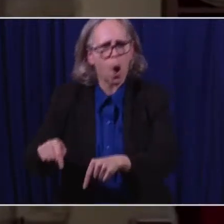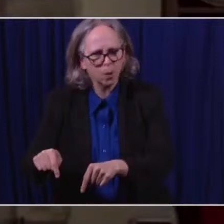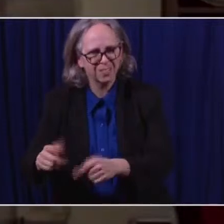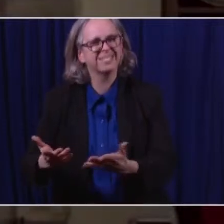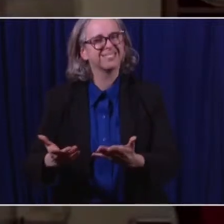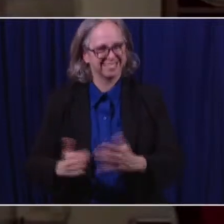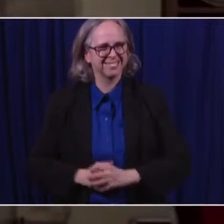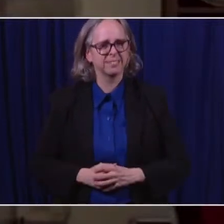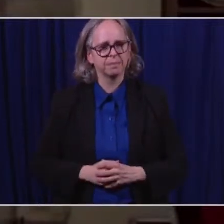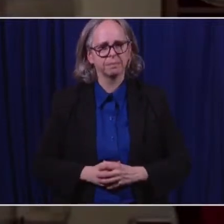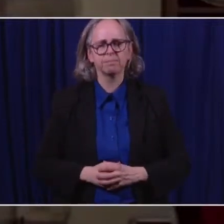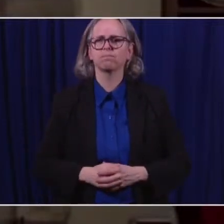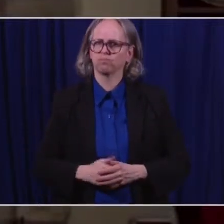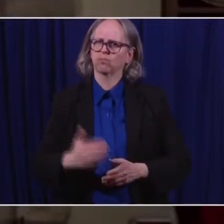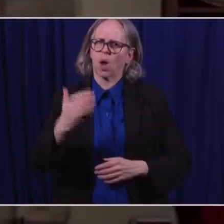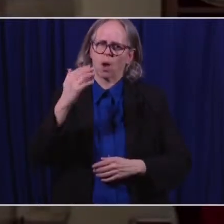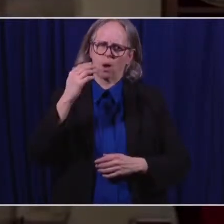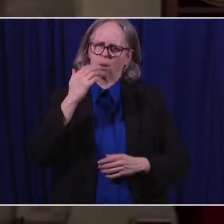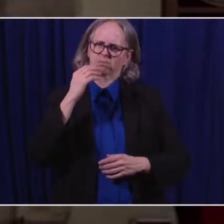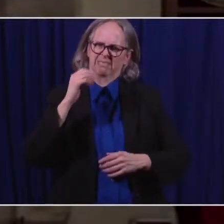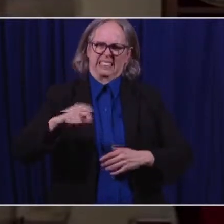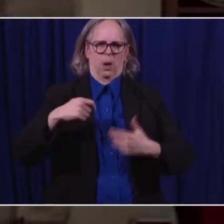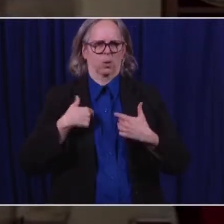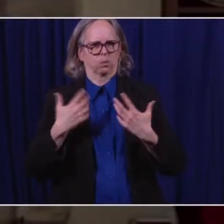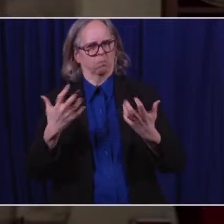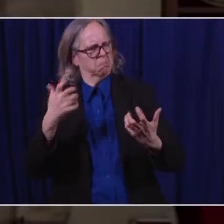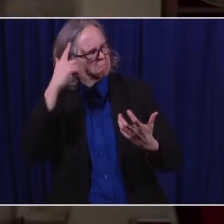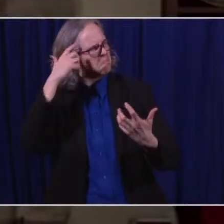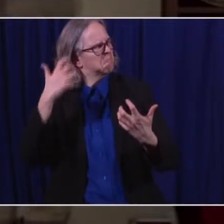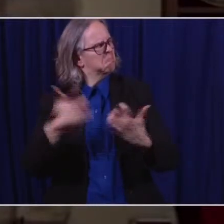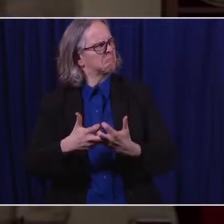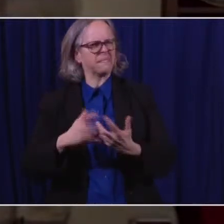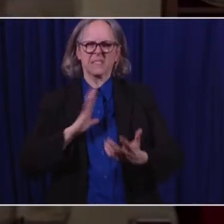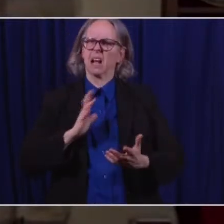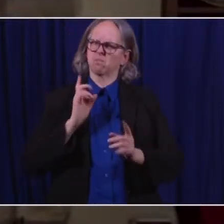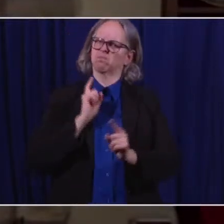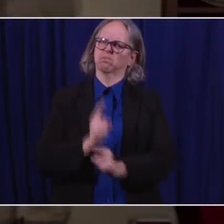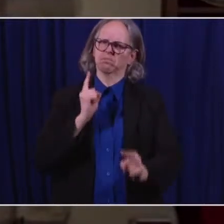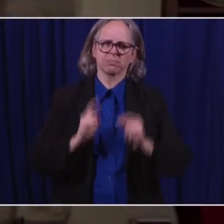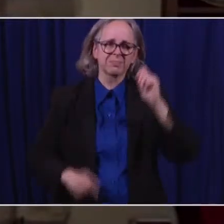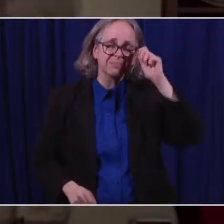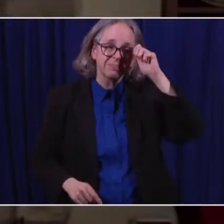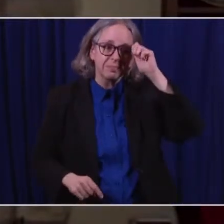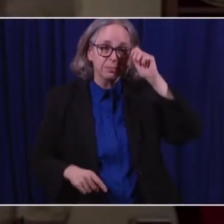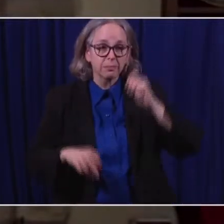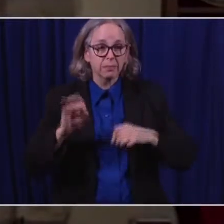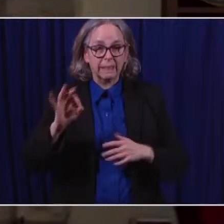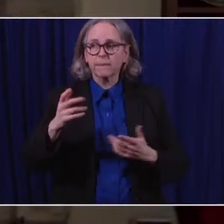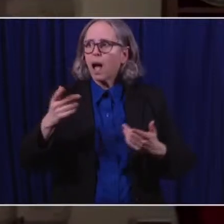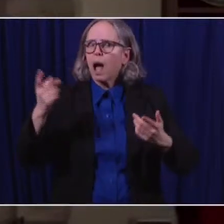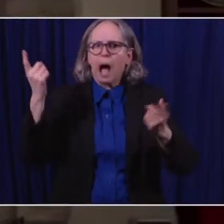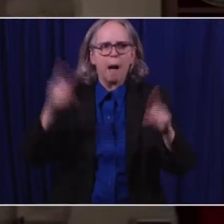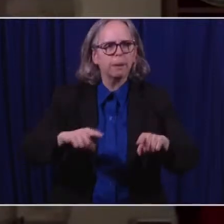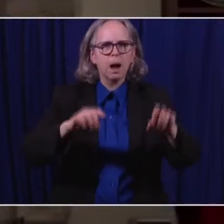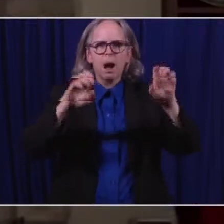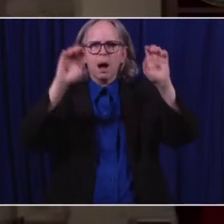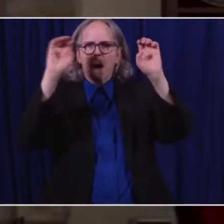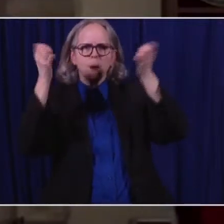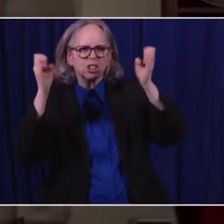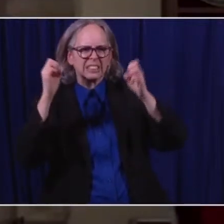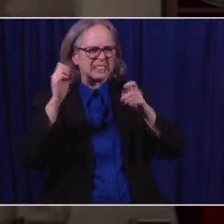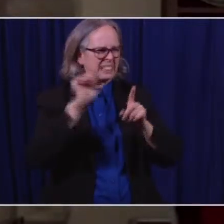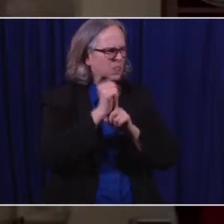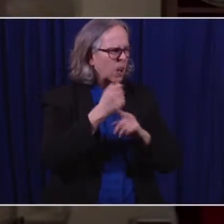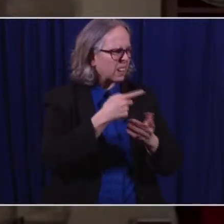certainly something that makes a lot of sense. In an emergency where they cannot find anybody in 1A or